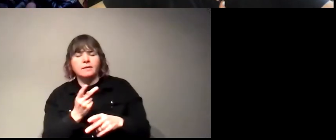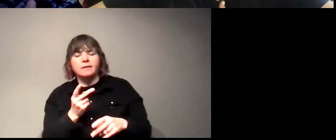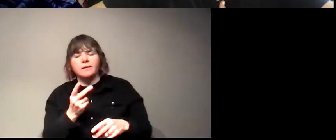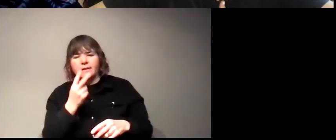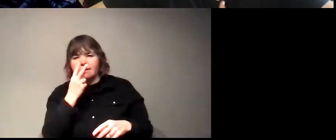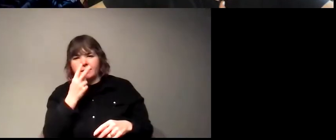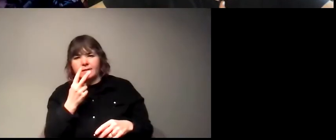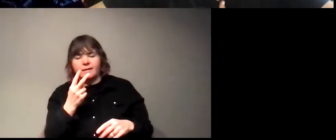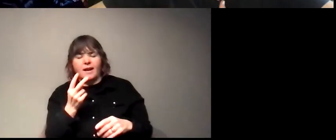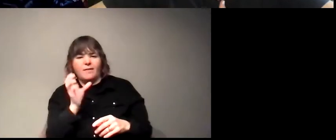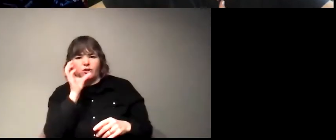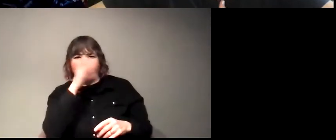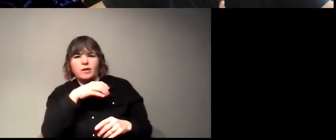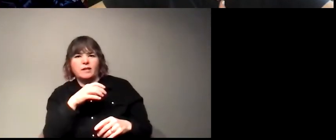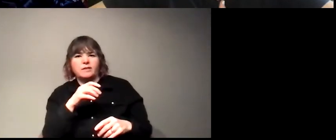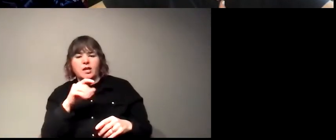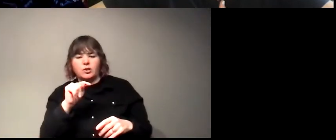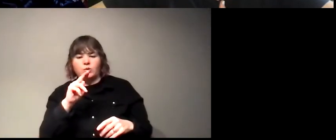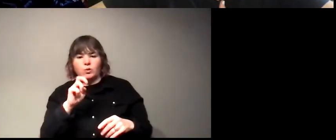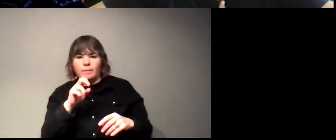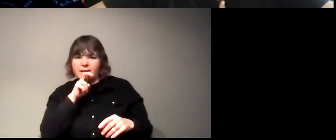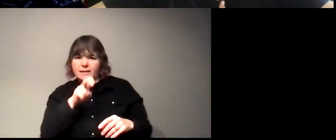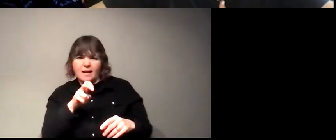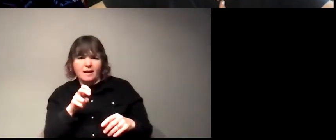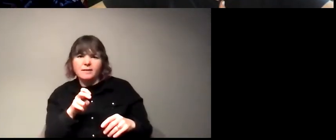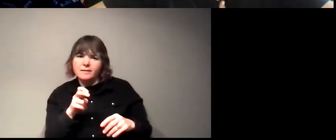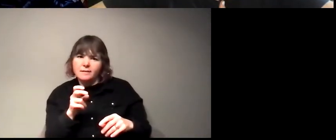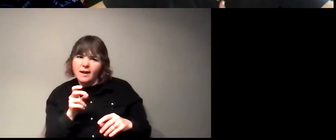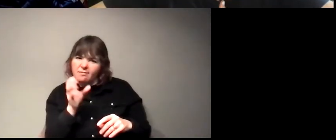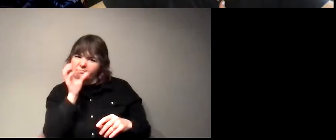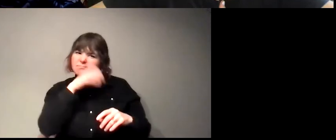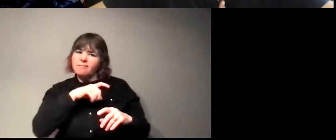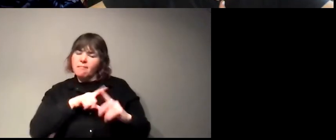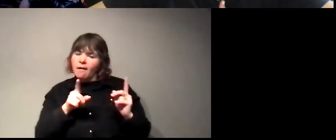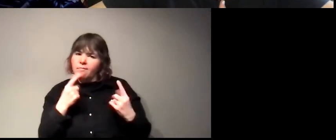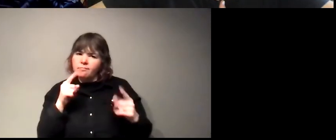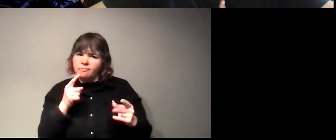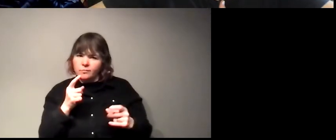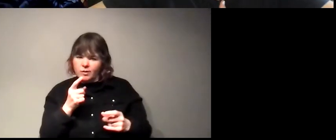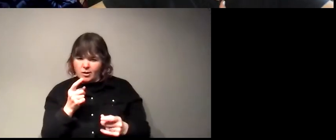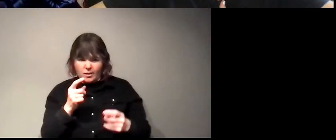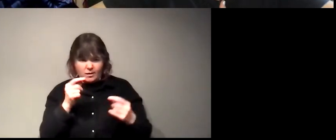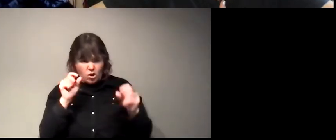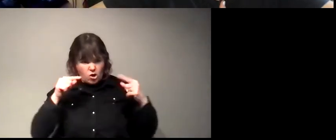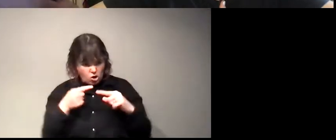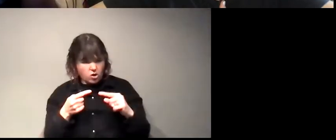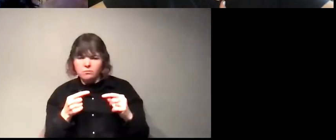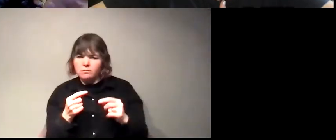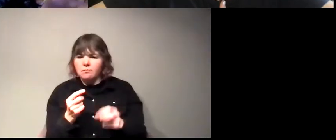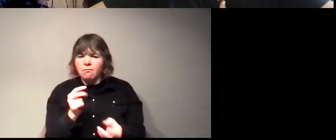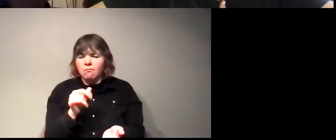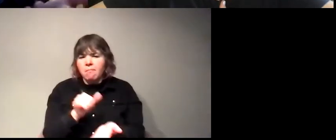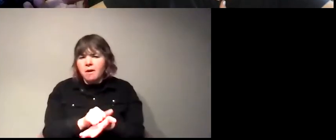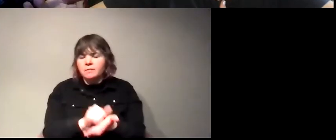kind of unconventional. So tubing the snakes is a good way to do it, where it's kind of actually hard to hurt them if you do it right. With